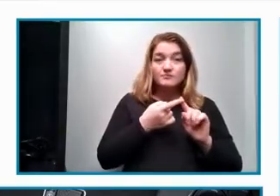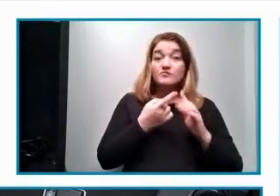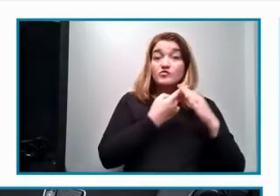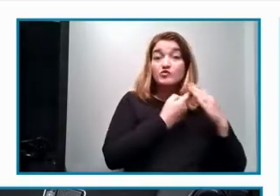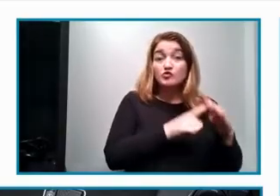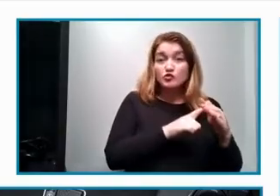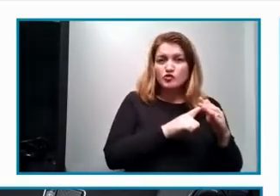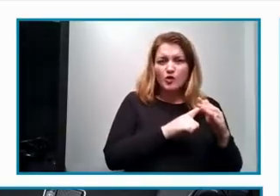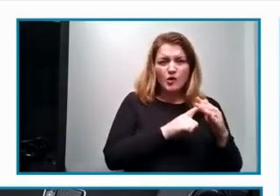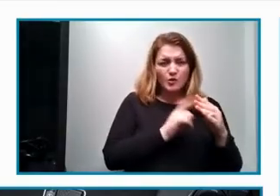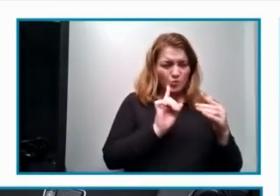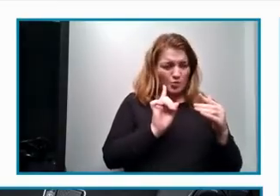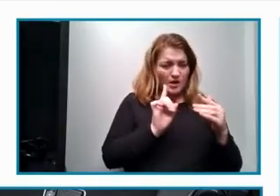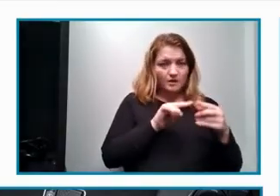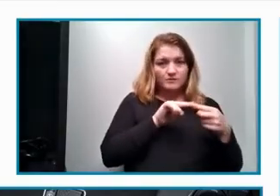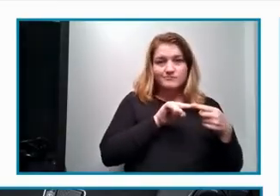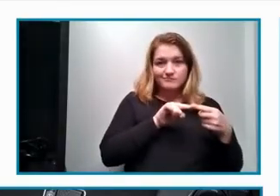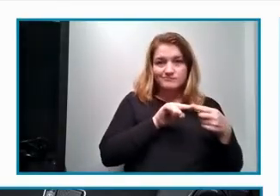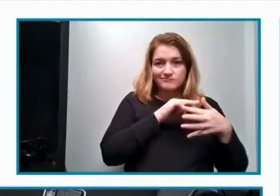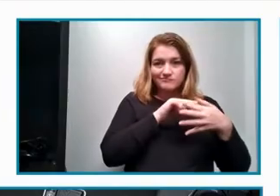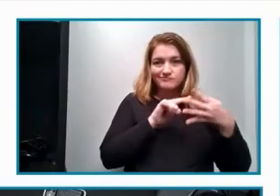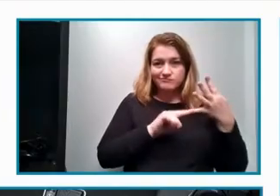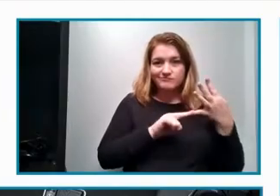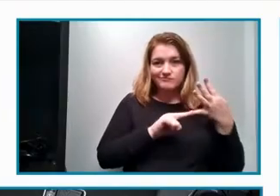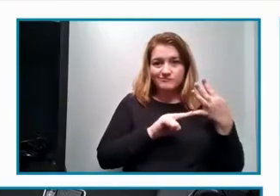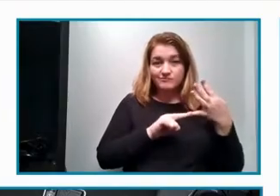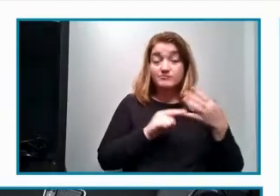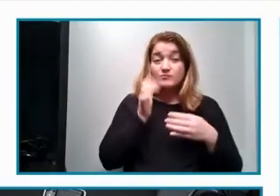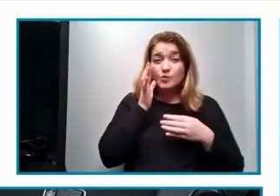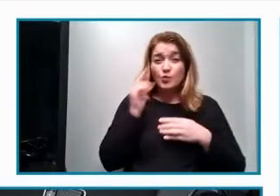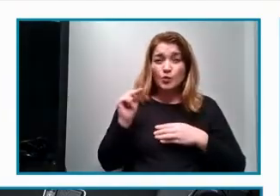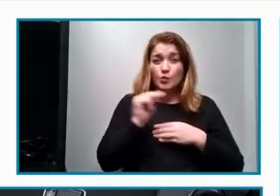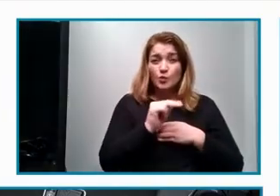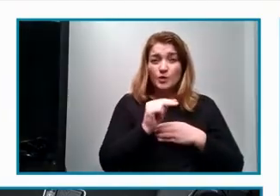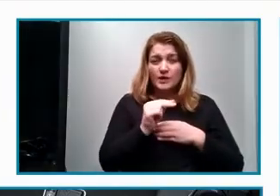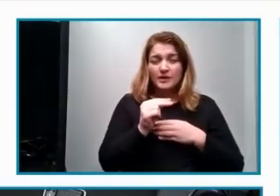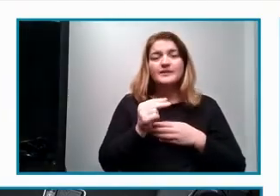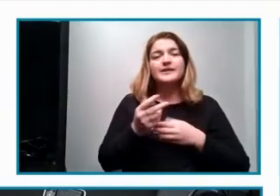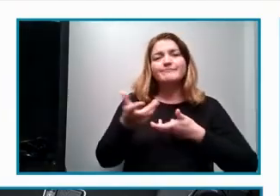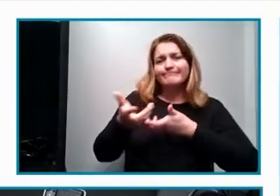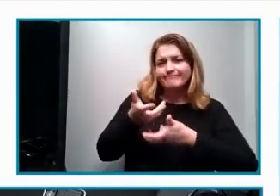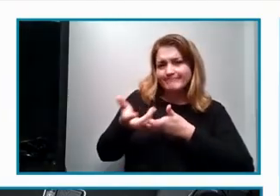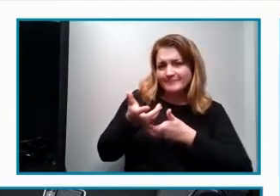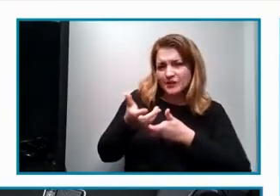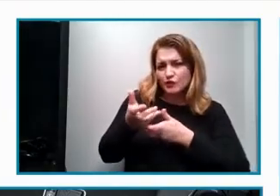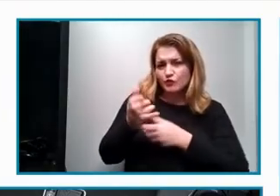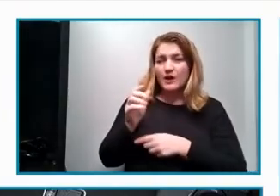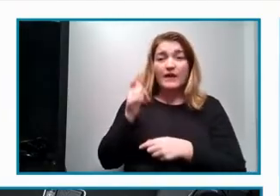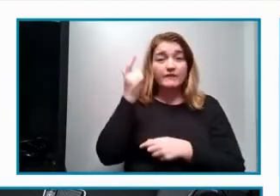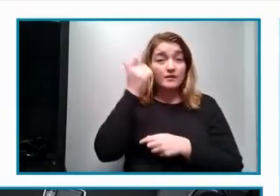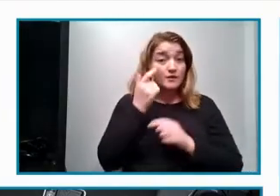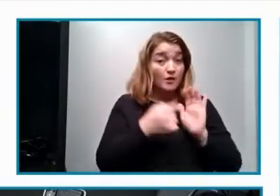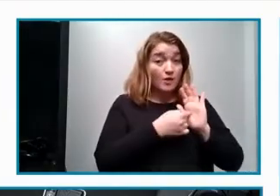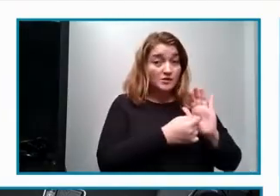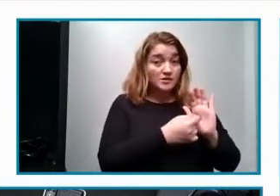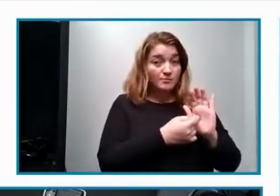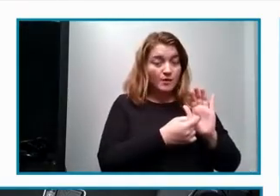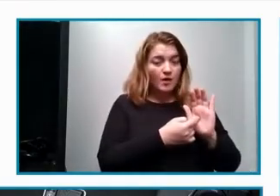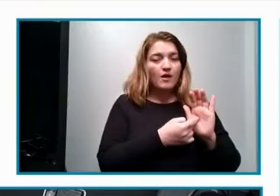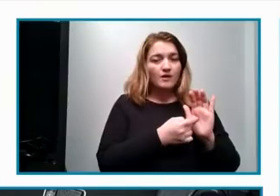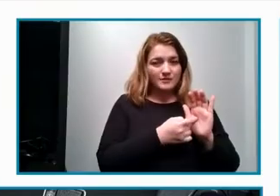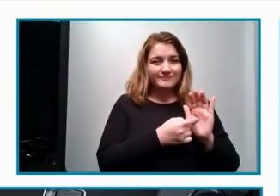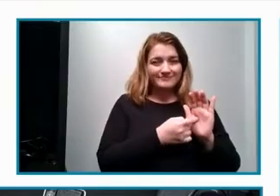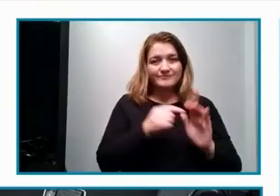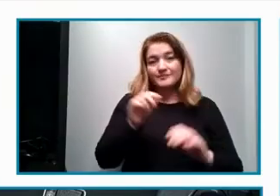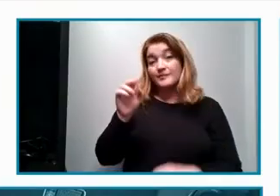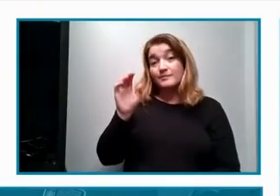models. Finally, we'll take a look at the interactive community engagement grantee logic model on the Creative Forces National Resource Center.